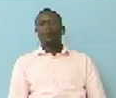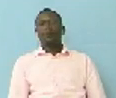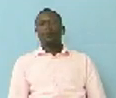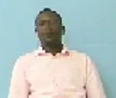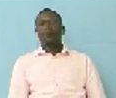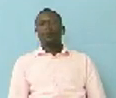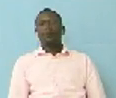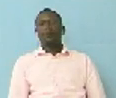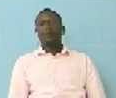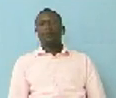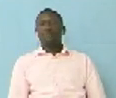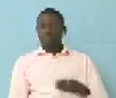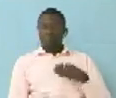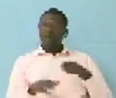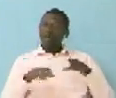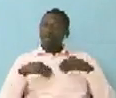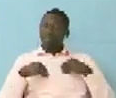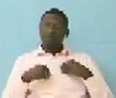I'll take it at that. You